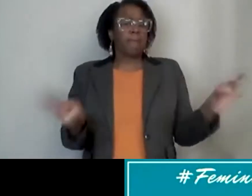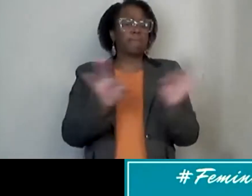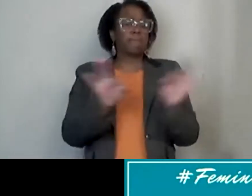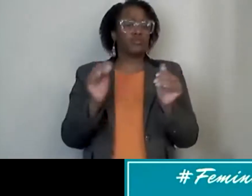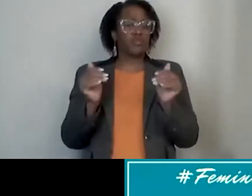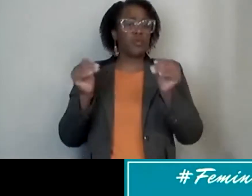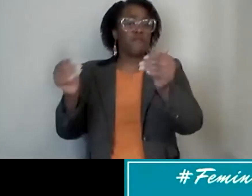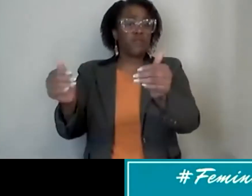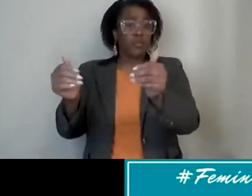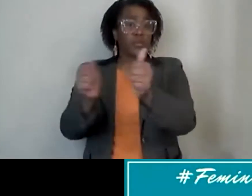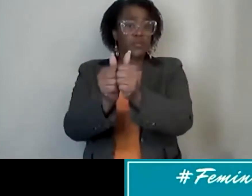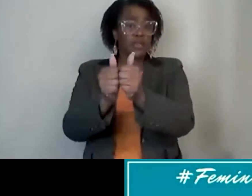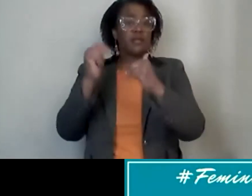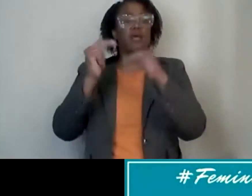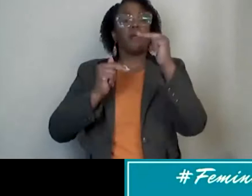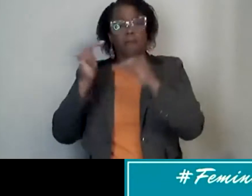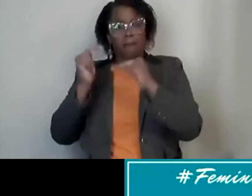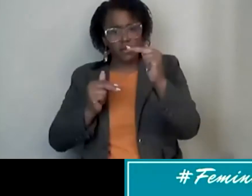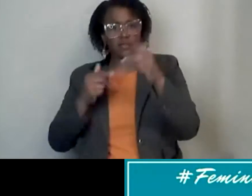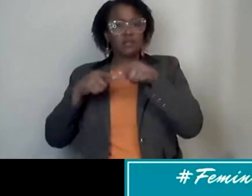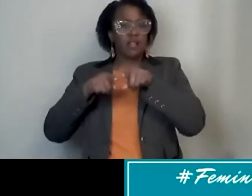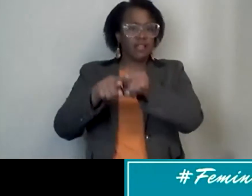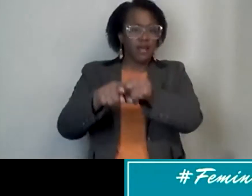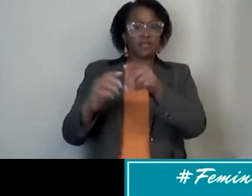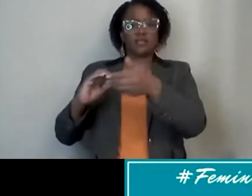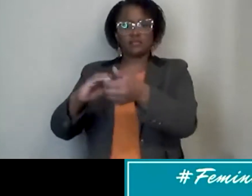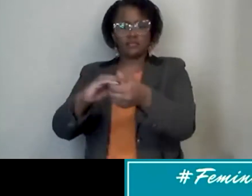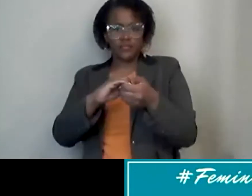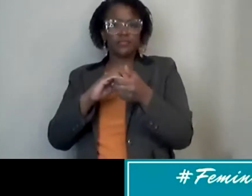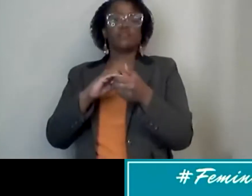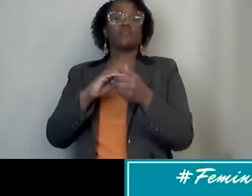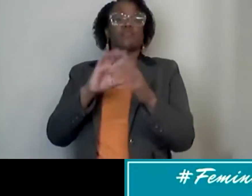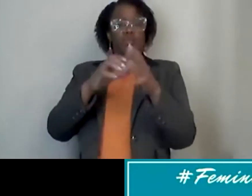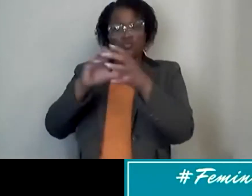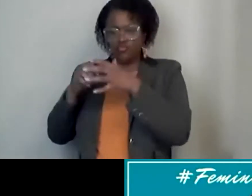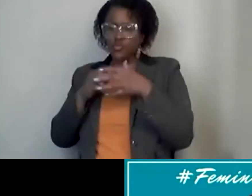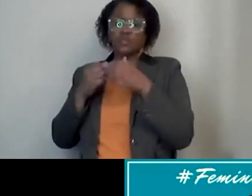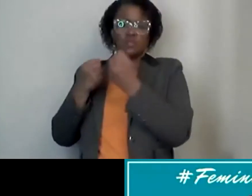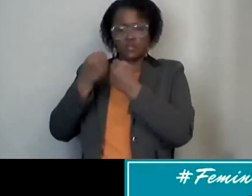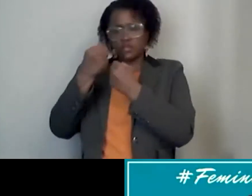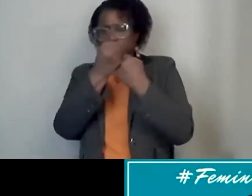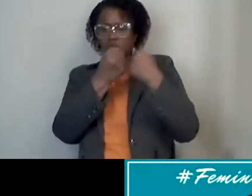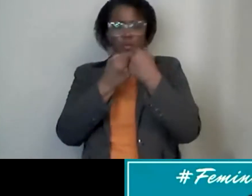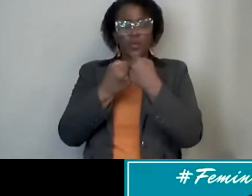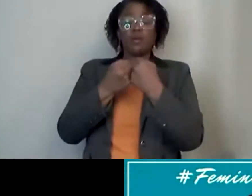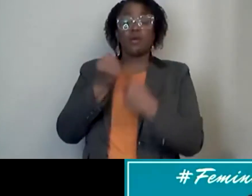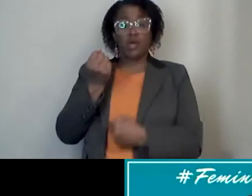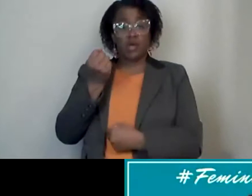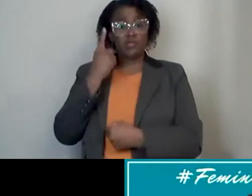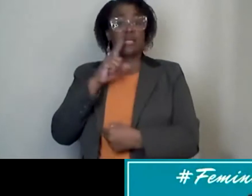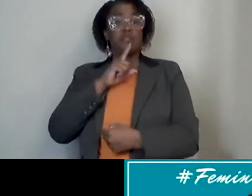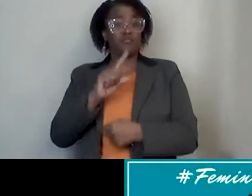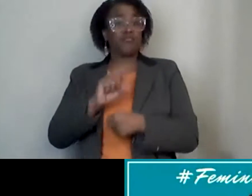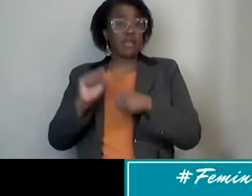with building alliances, building coalitions, and being mindful of the realities that people